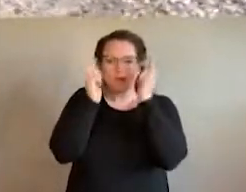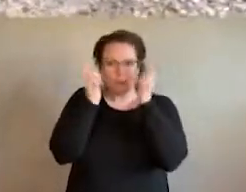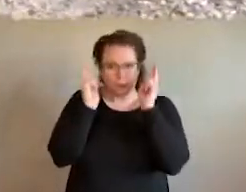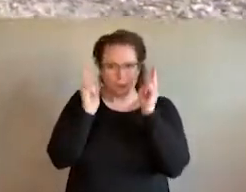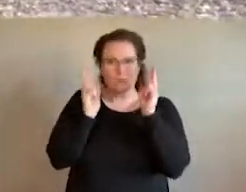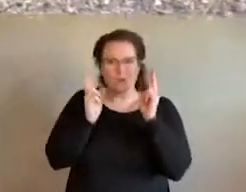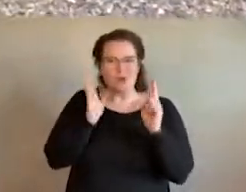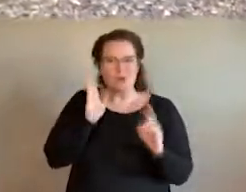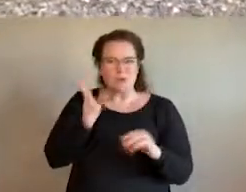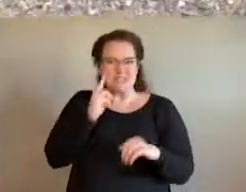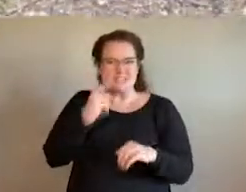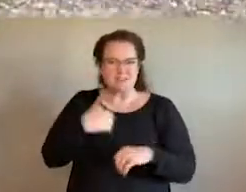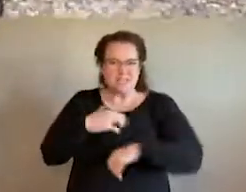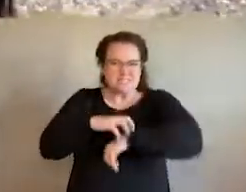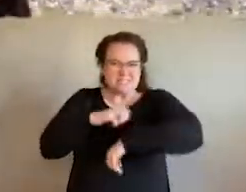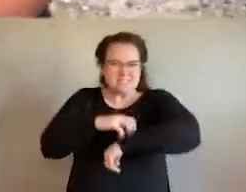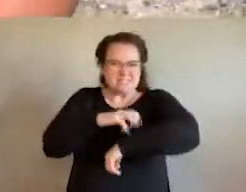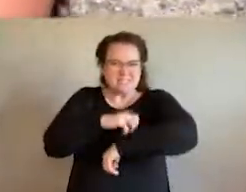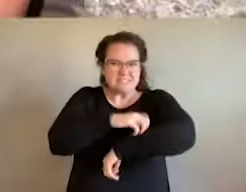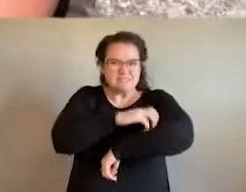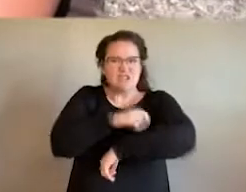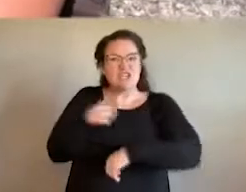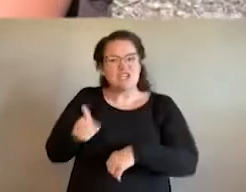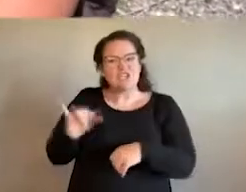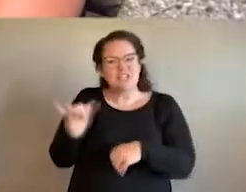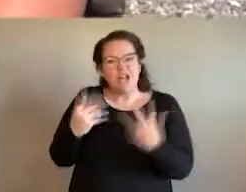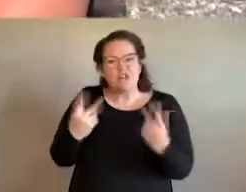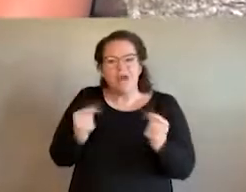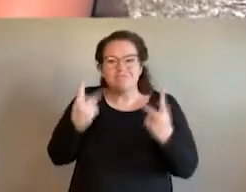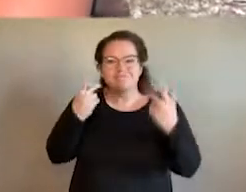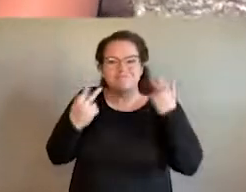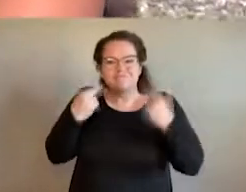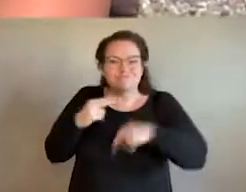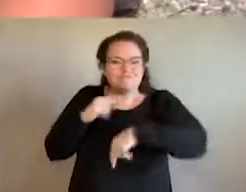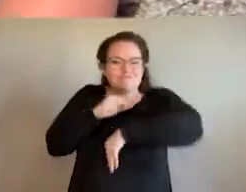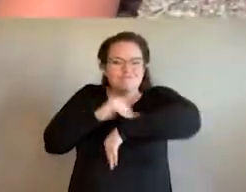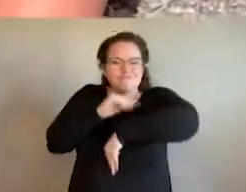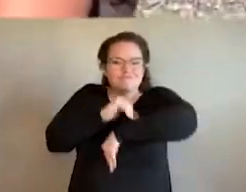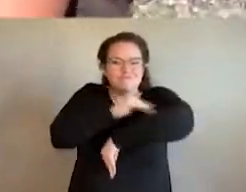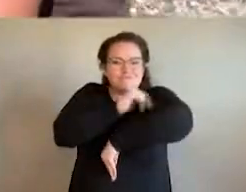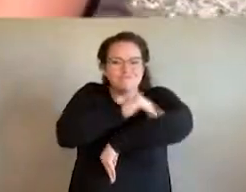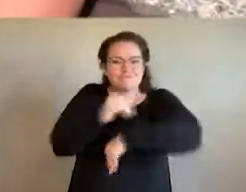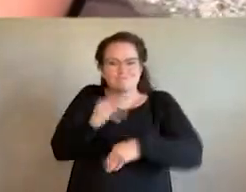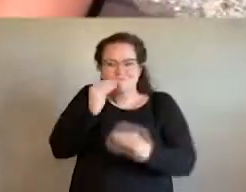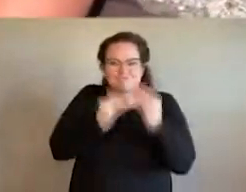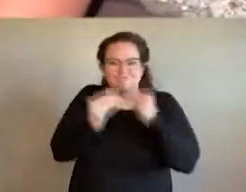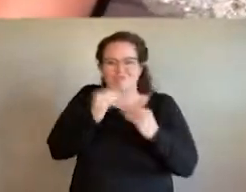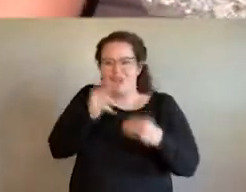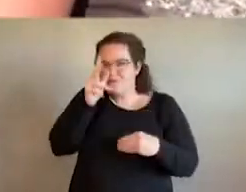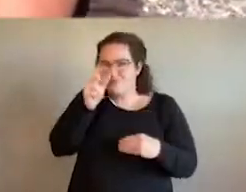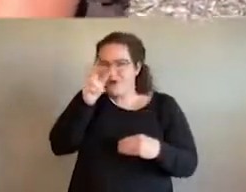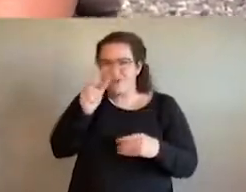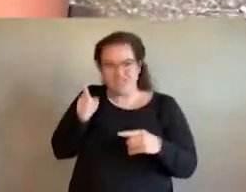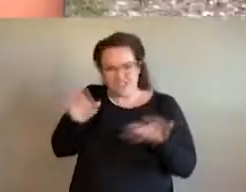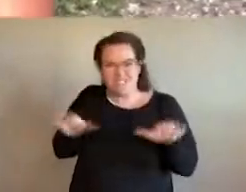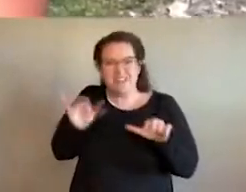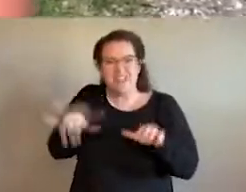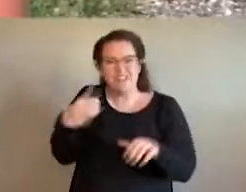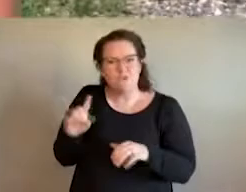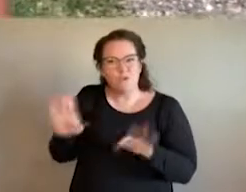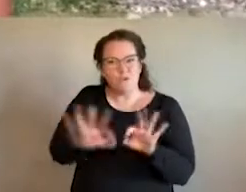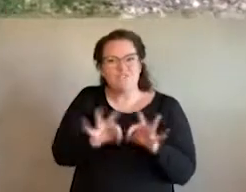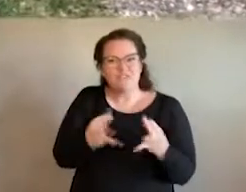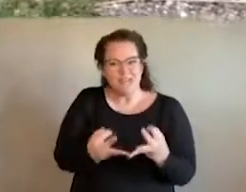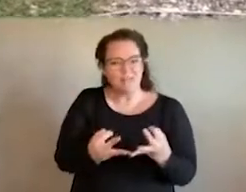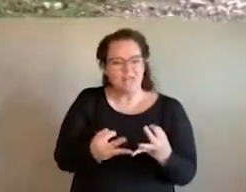like scratch on me a lot. What she's actually trying to do is groom me for like bugs and stuff like that, because she does the same thing to her. Yep.